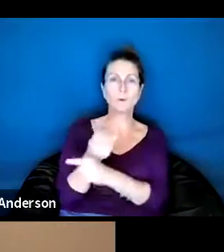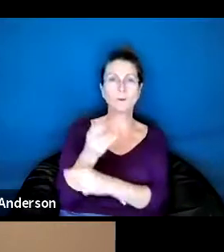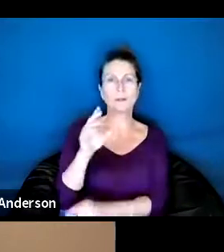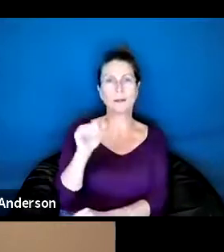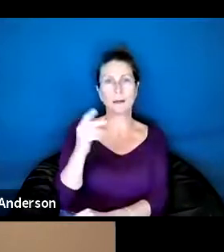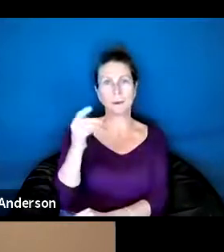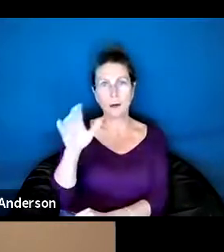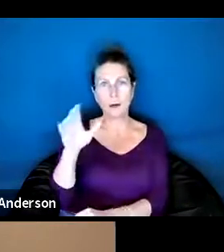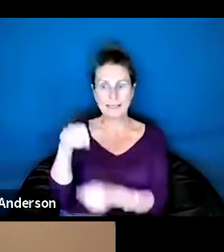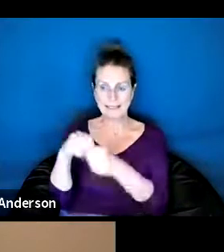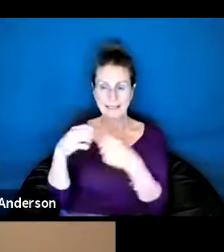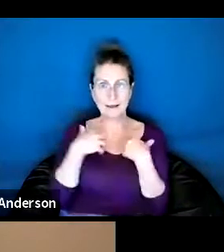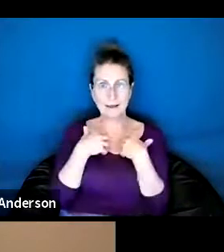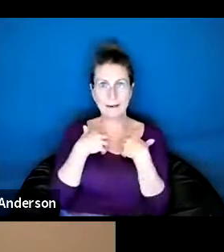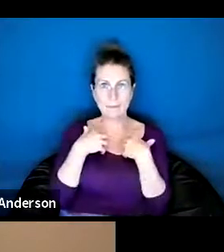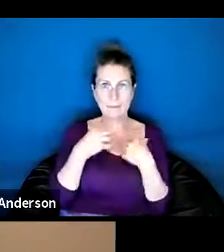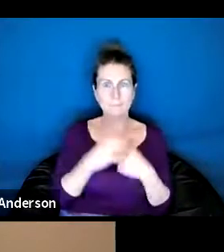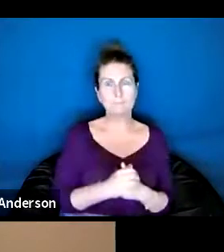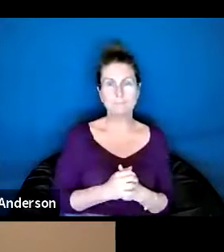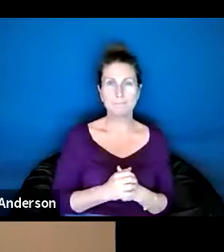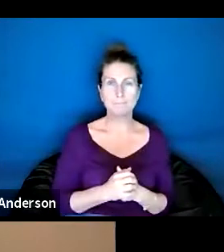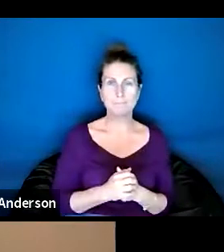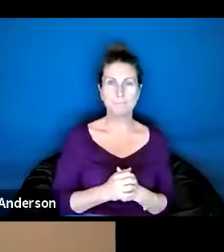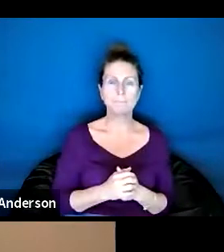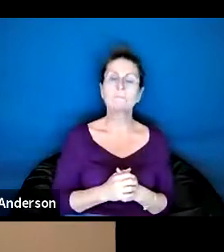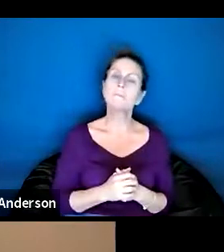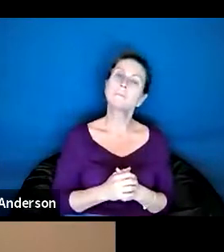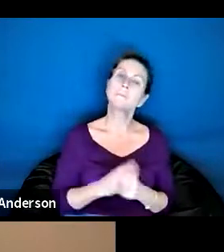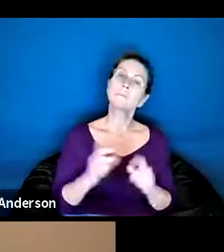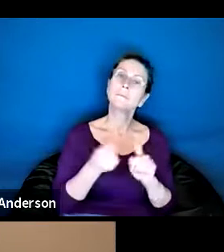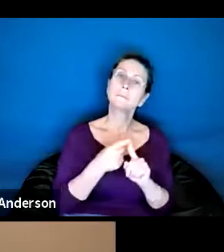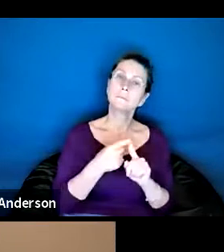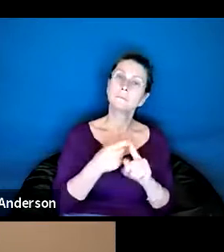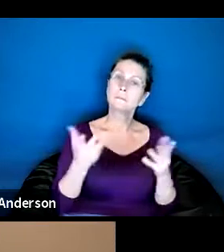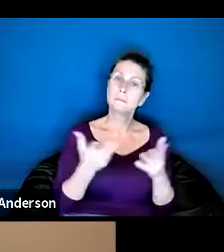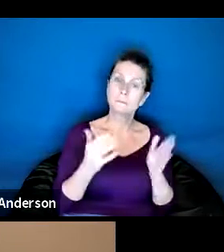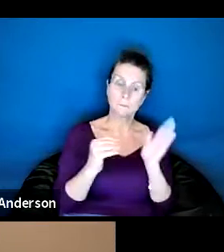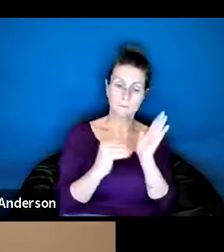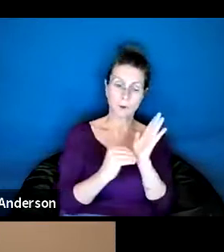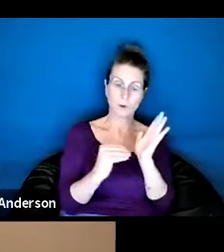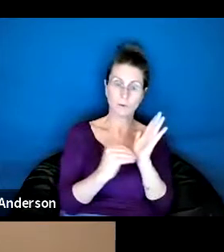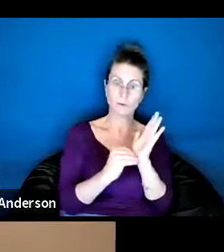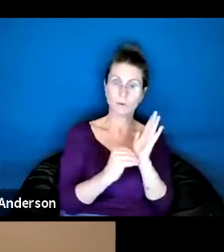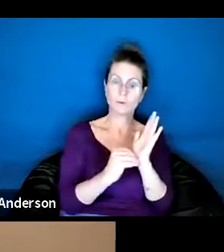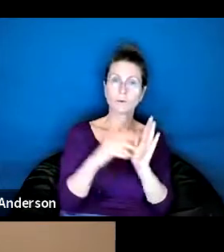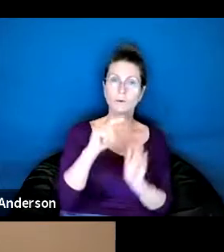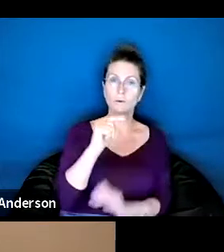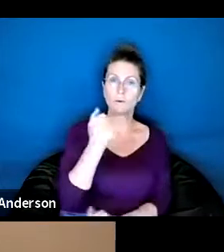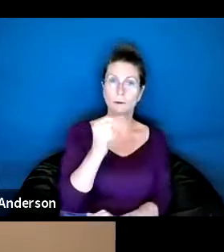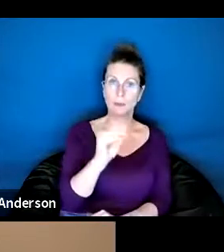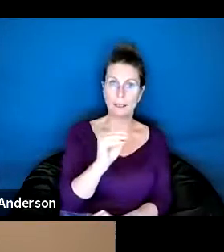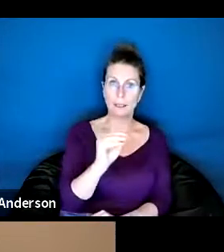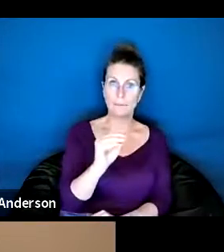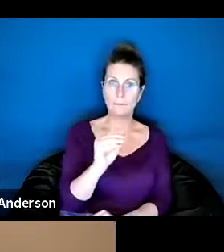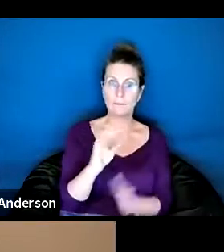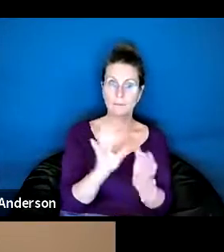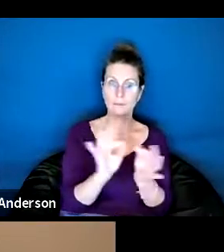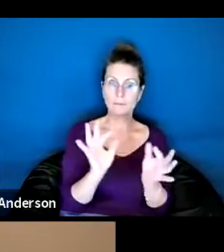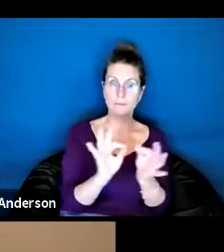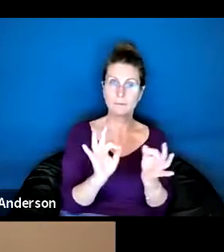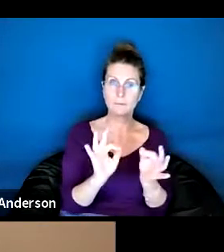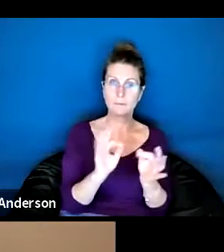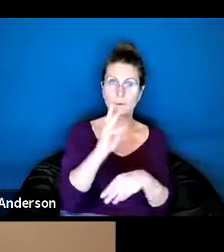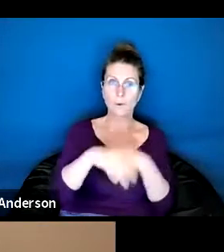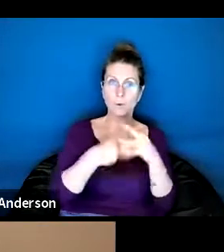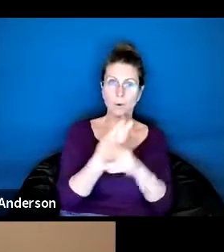things are very important. The first is the study that Dr. Tam quoted from the World